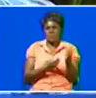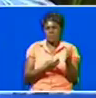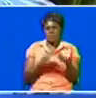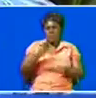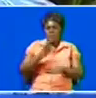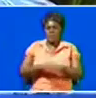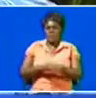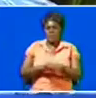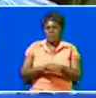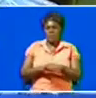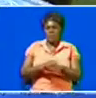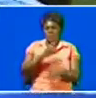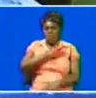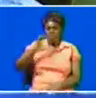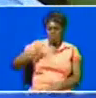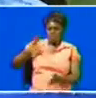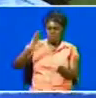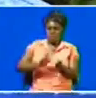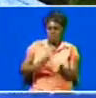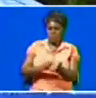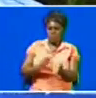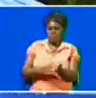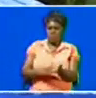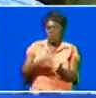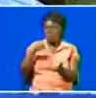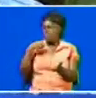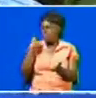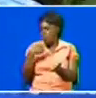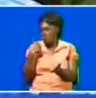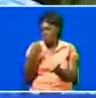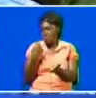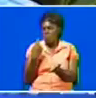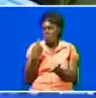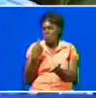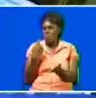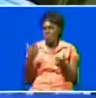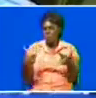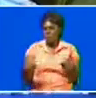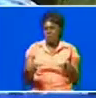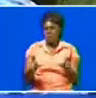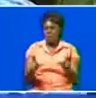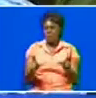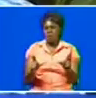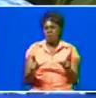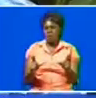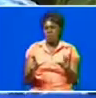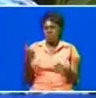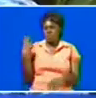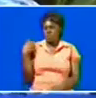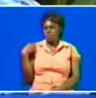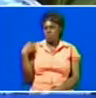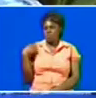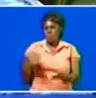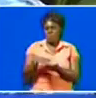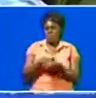of committee recommendations as to who should be allowed to bid, who should be in the consultancy.